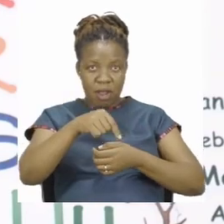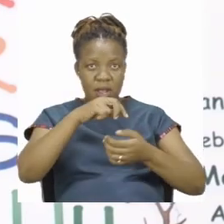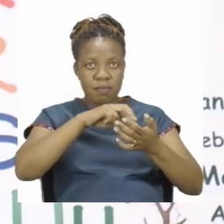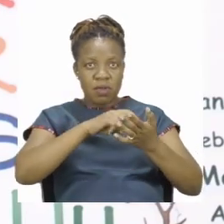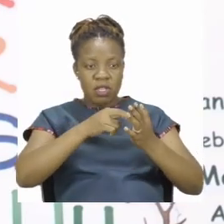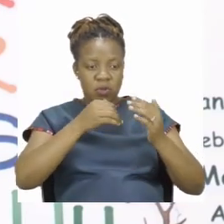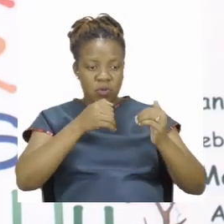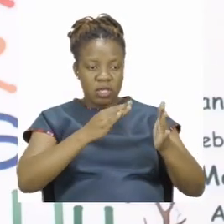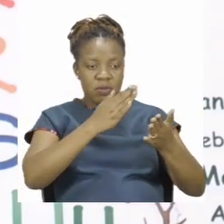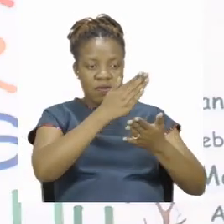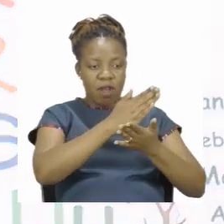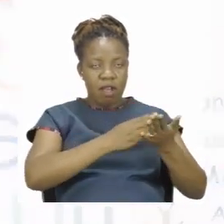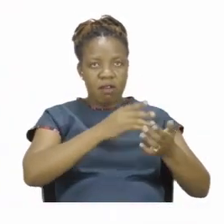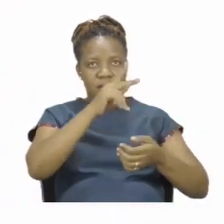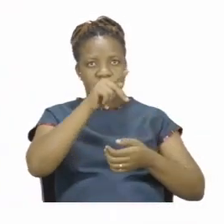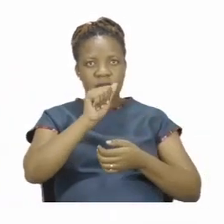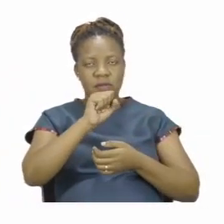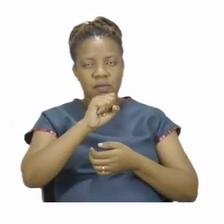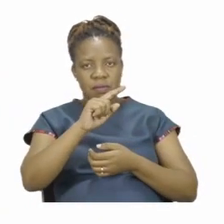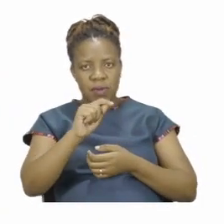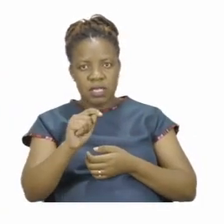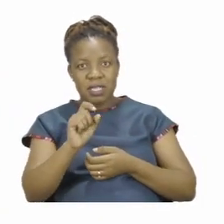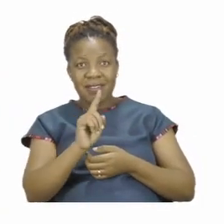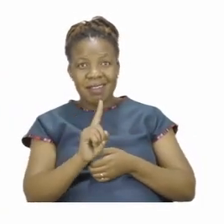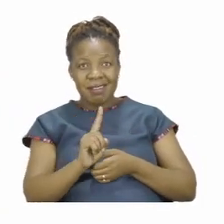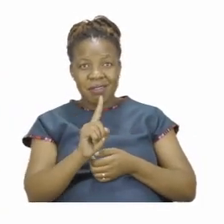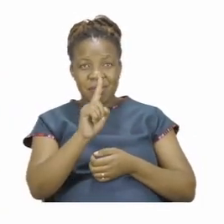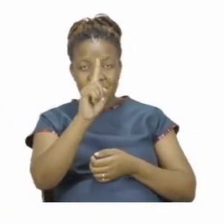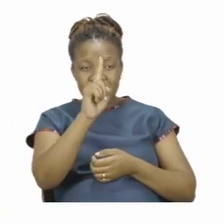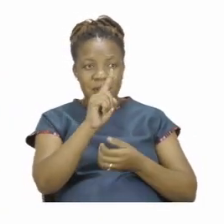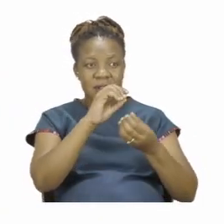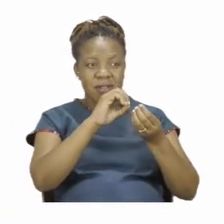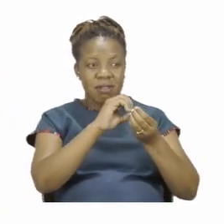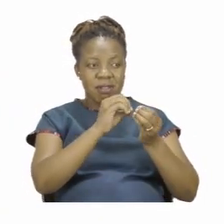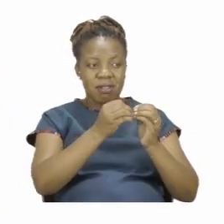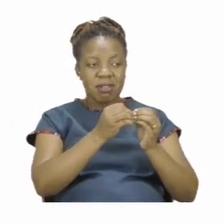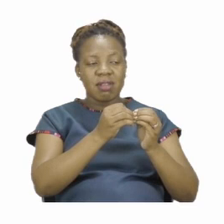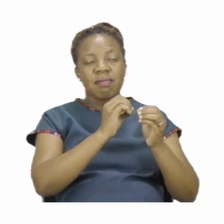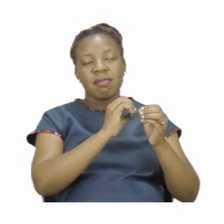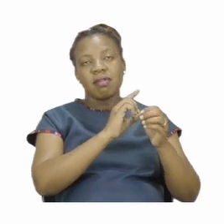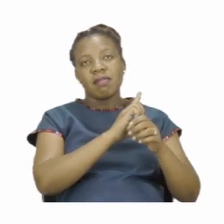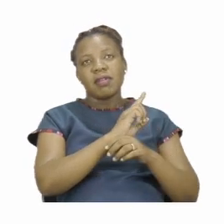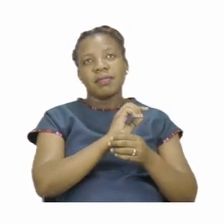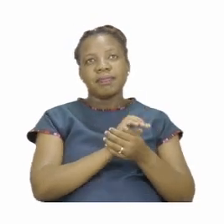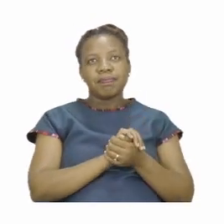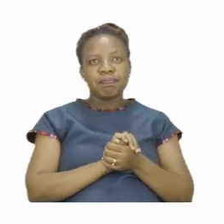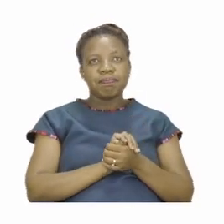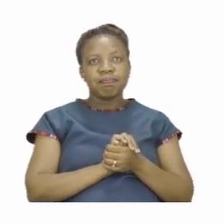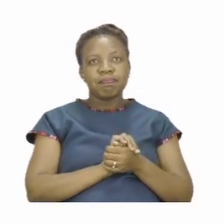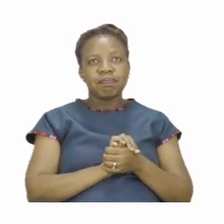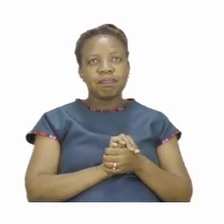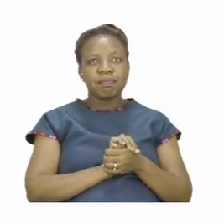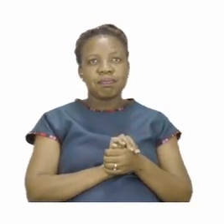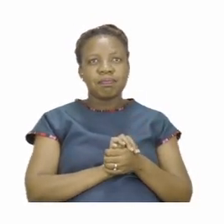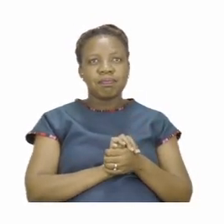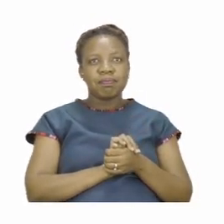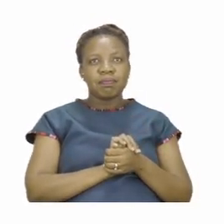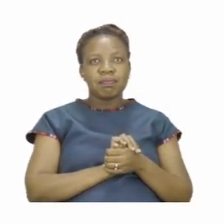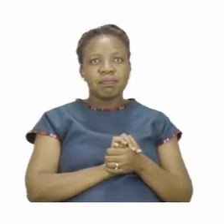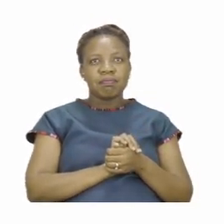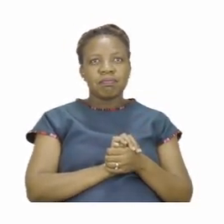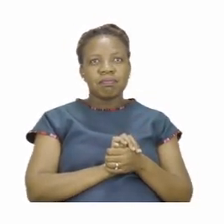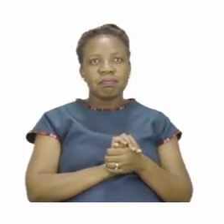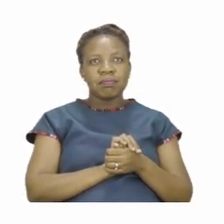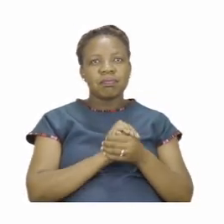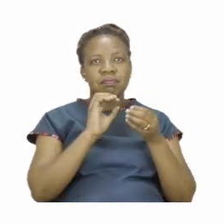exercise so that you know what to do. For the next part of our exercise, they are asking us to write down